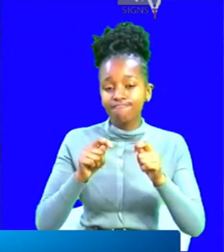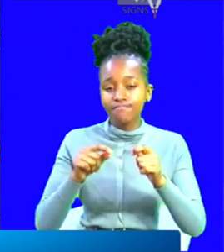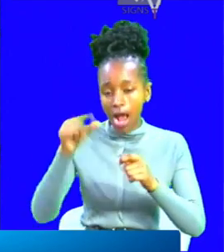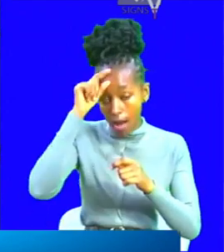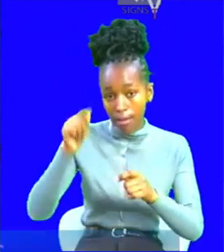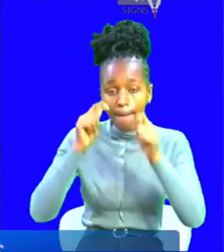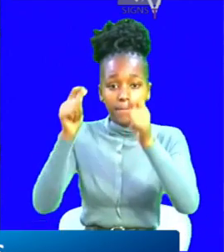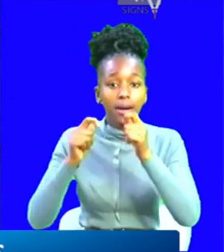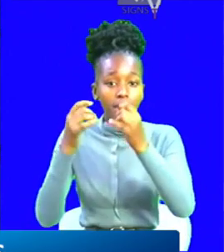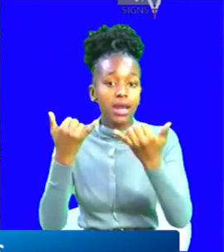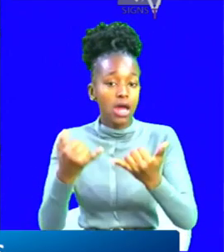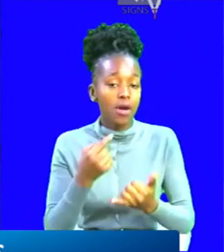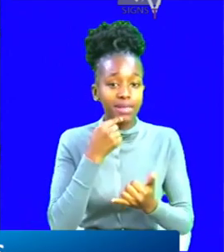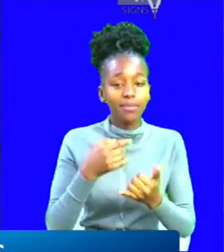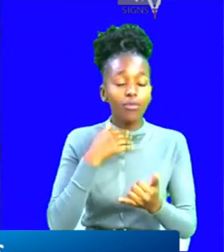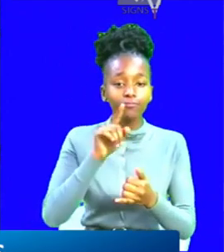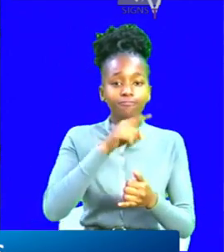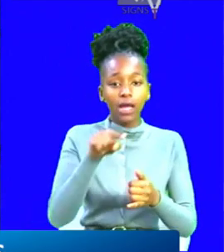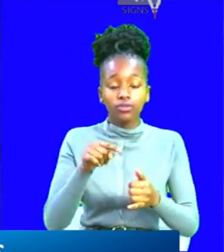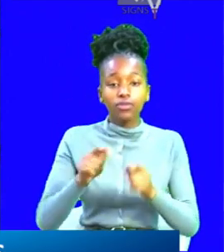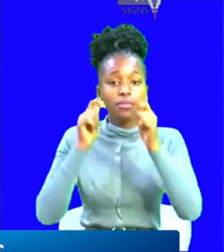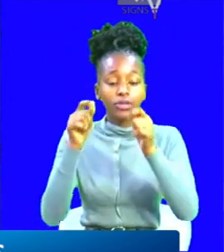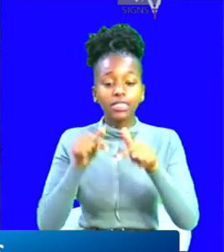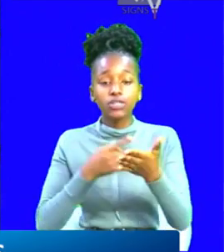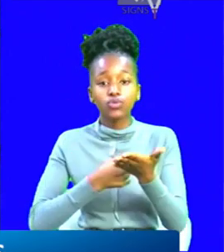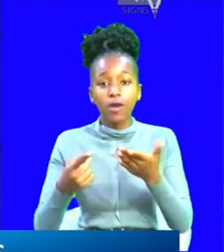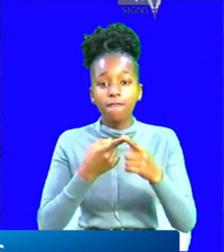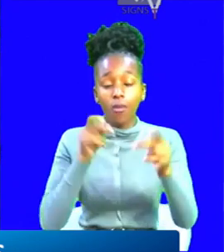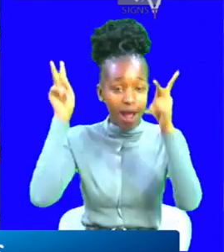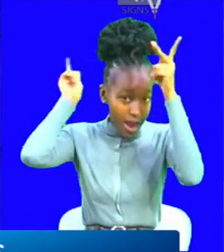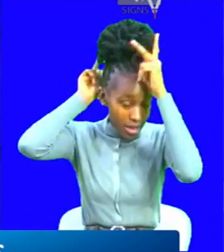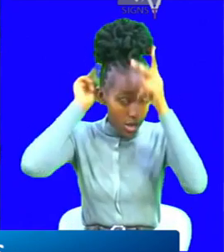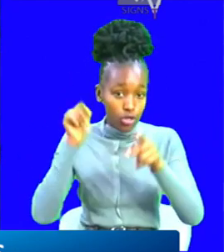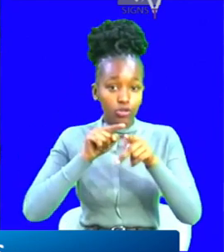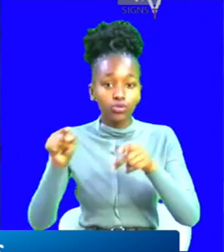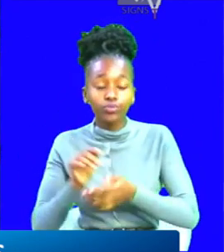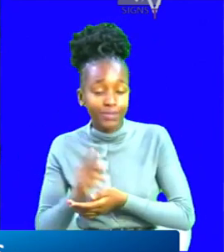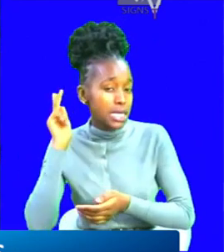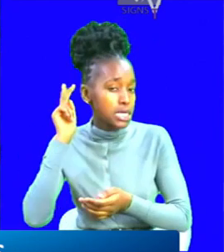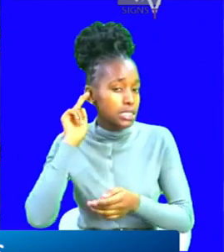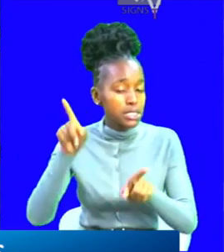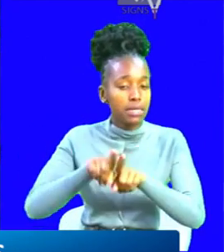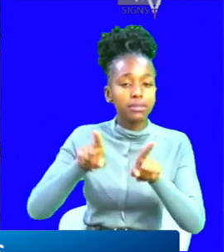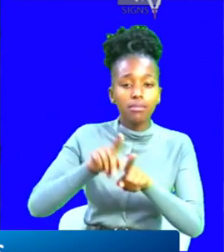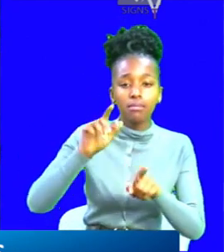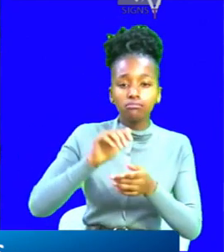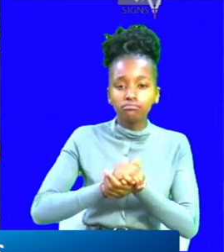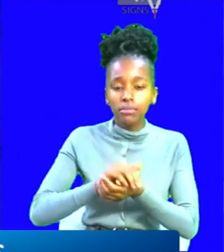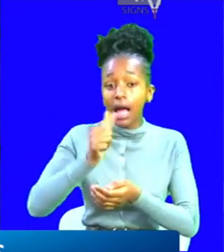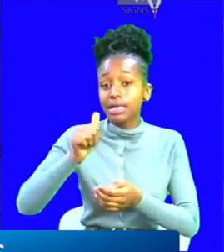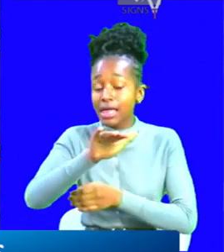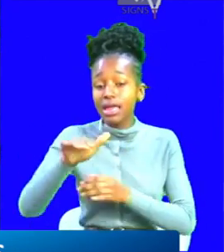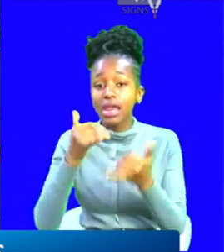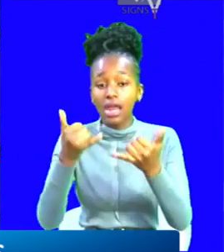the call to counter the anti-government protests this week from Kakamega to Kirinyaga to Kisii and Laikipia. The MPs from the ruling